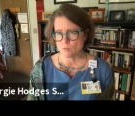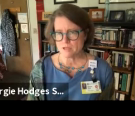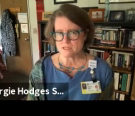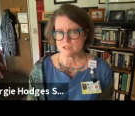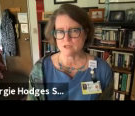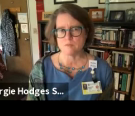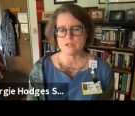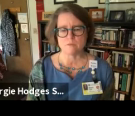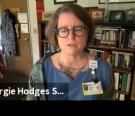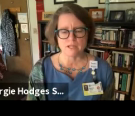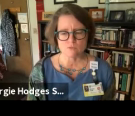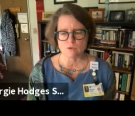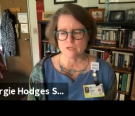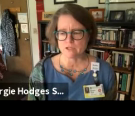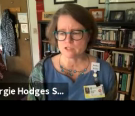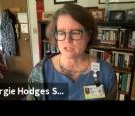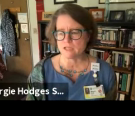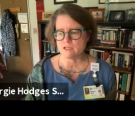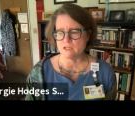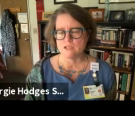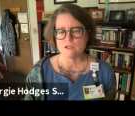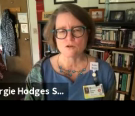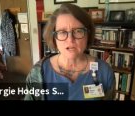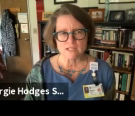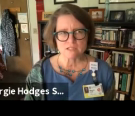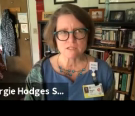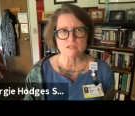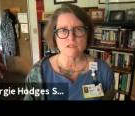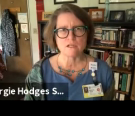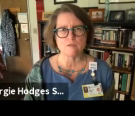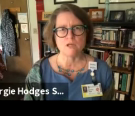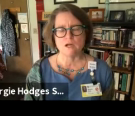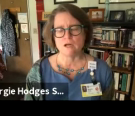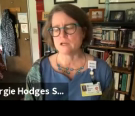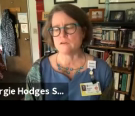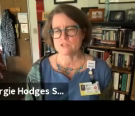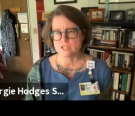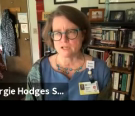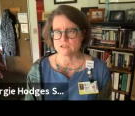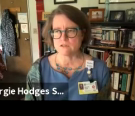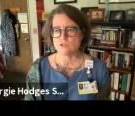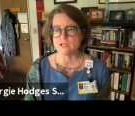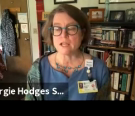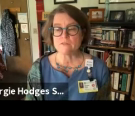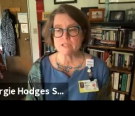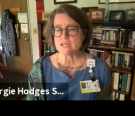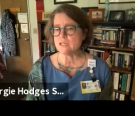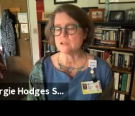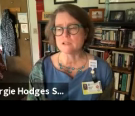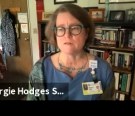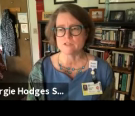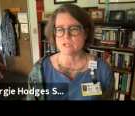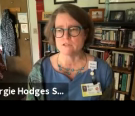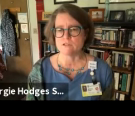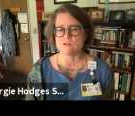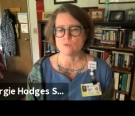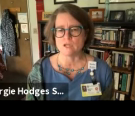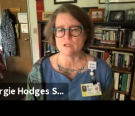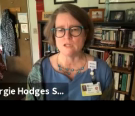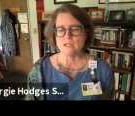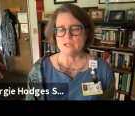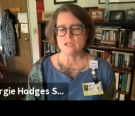this moment, in a place where we understand that crisis uncovers character. Well, every day uncovers